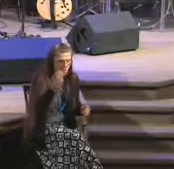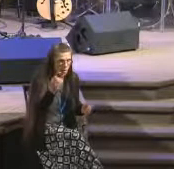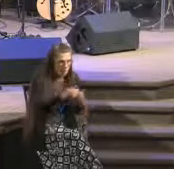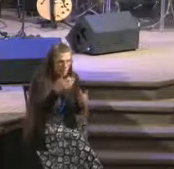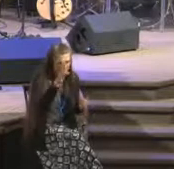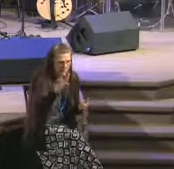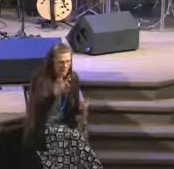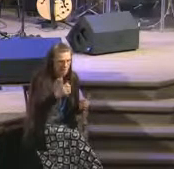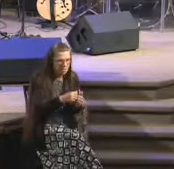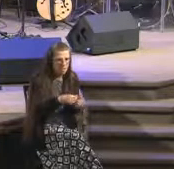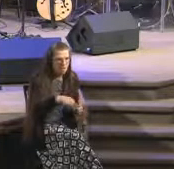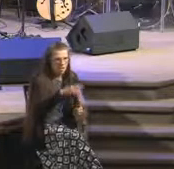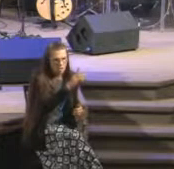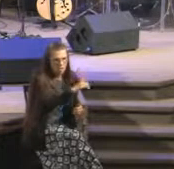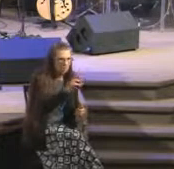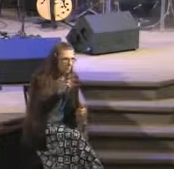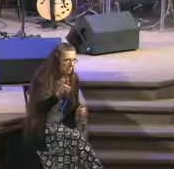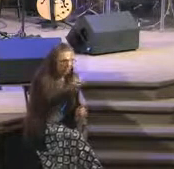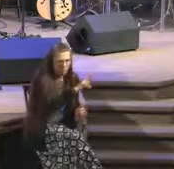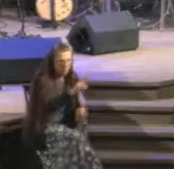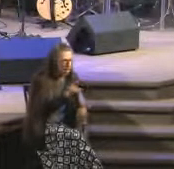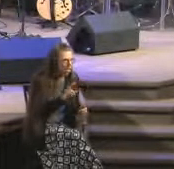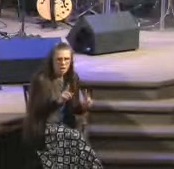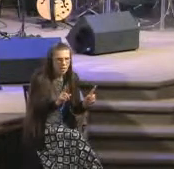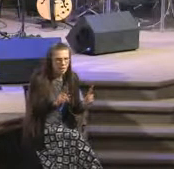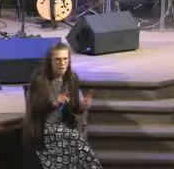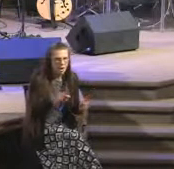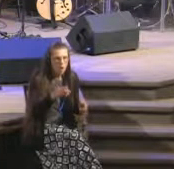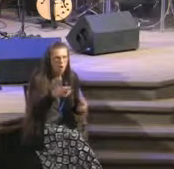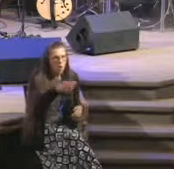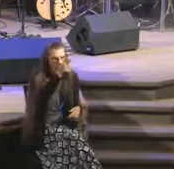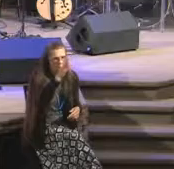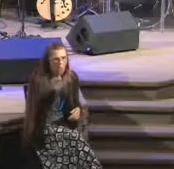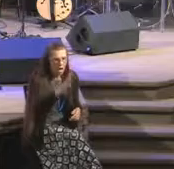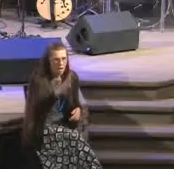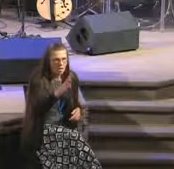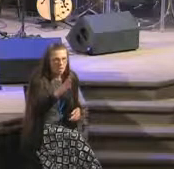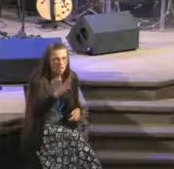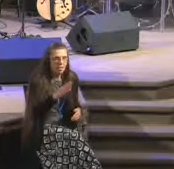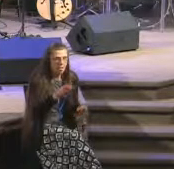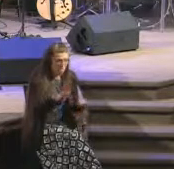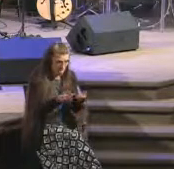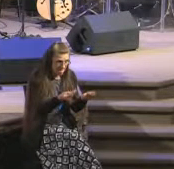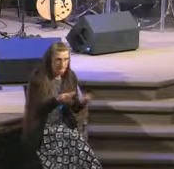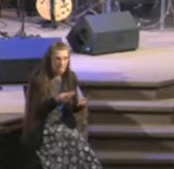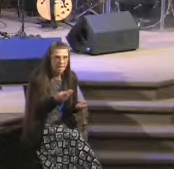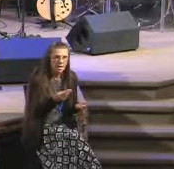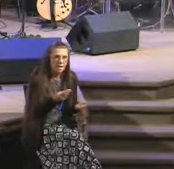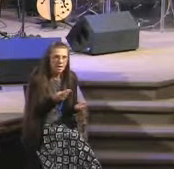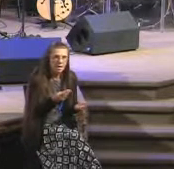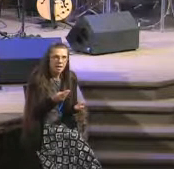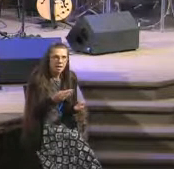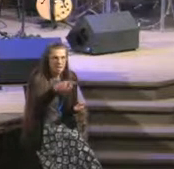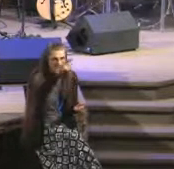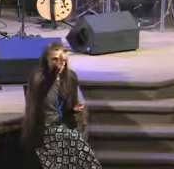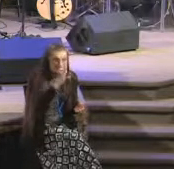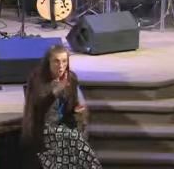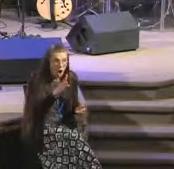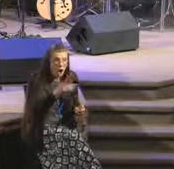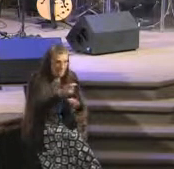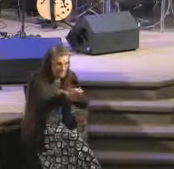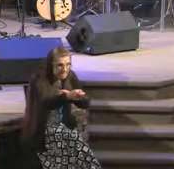Democratic Republic. With God, there's a thing called a theocracy. What is that? It means God is in